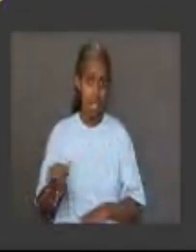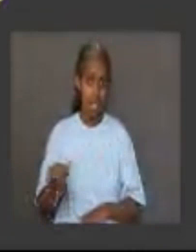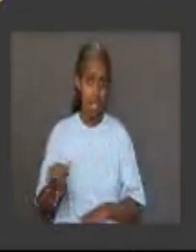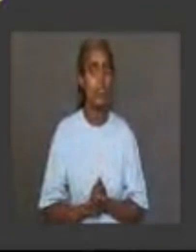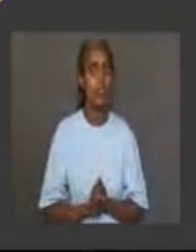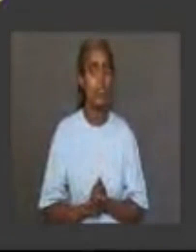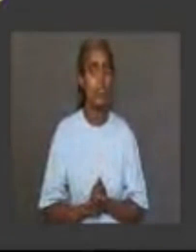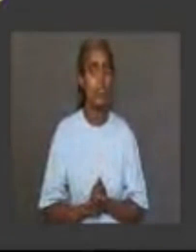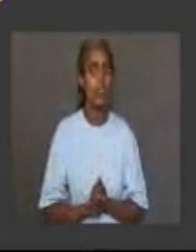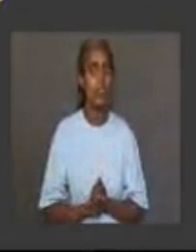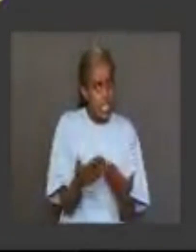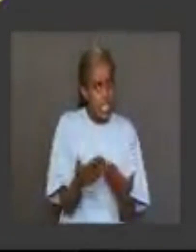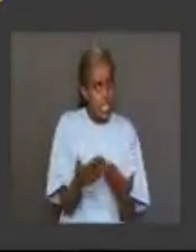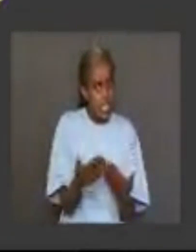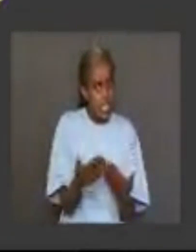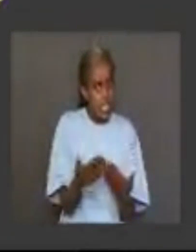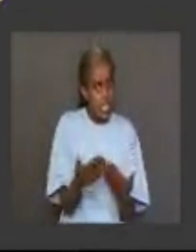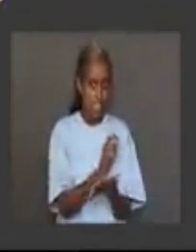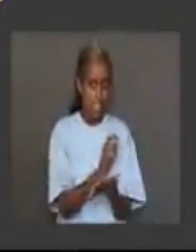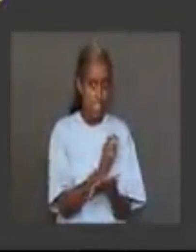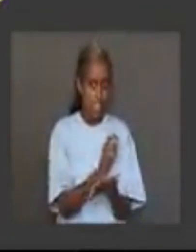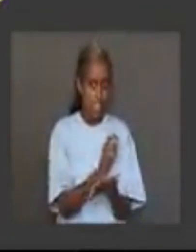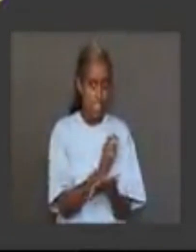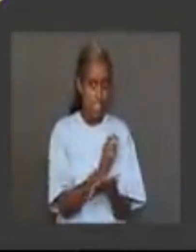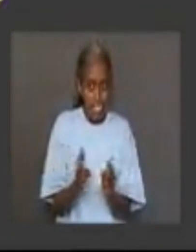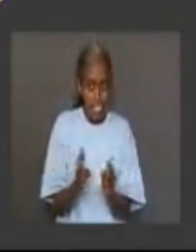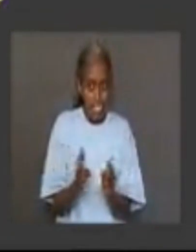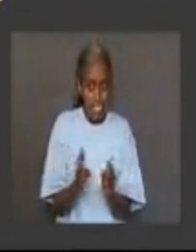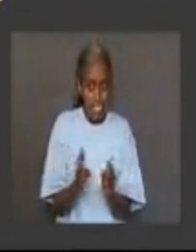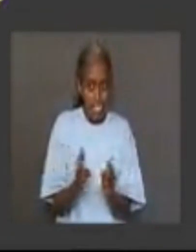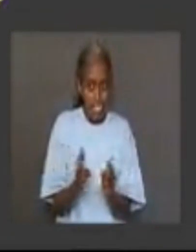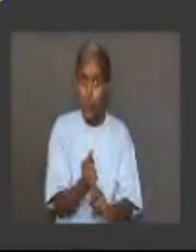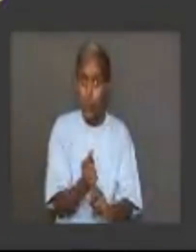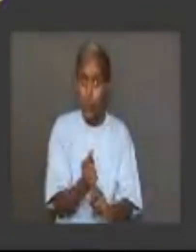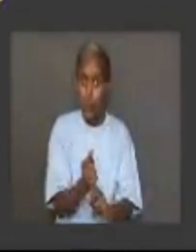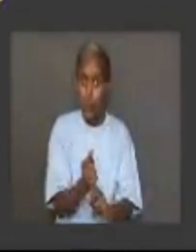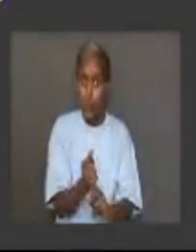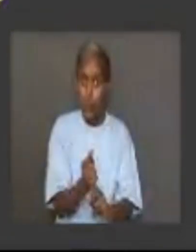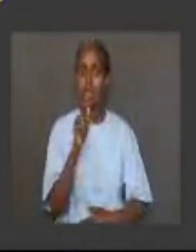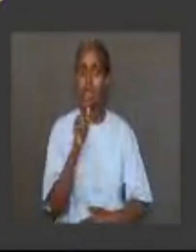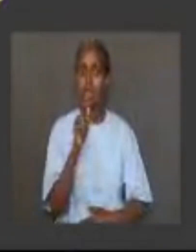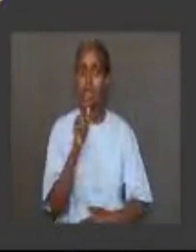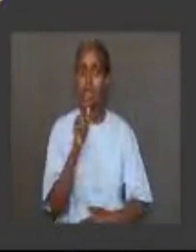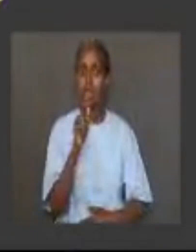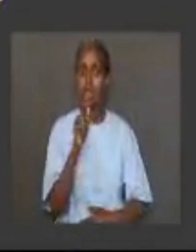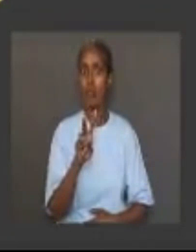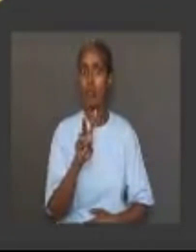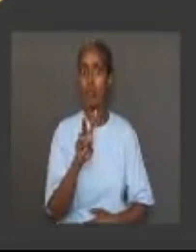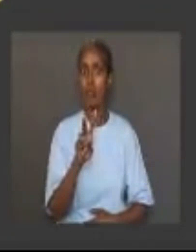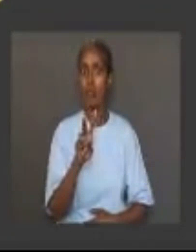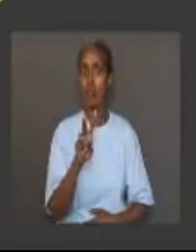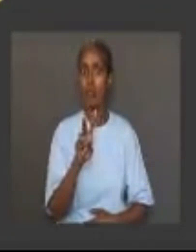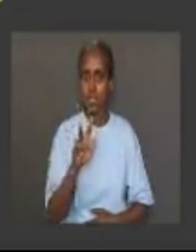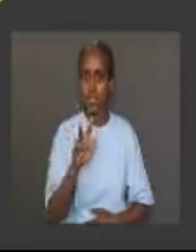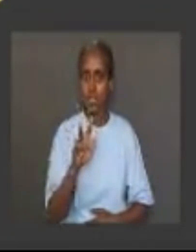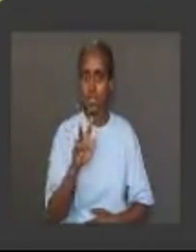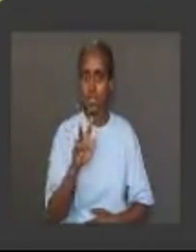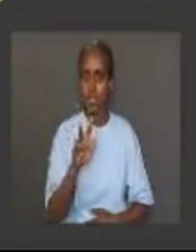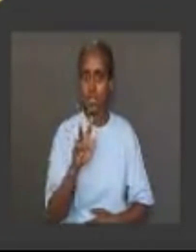simply write the set containing 1, 2, 3,